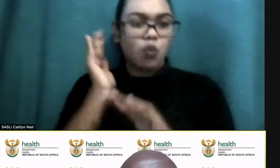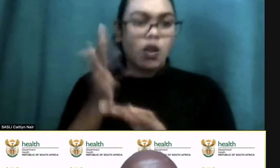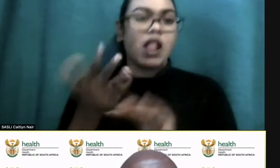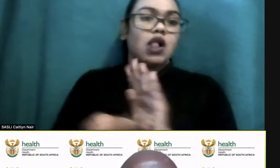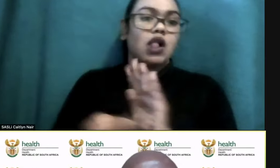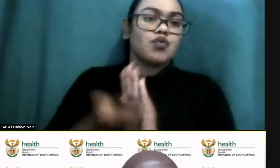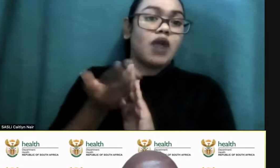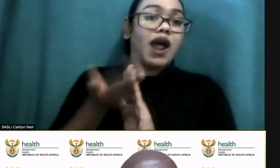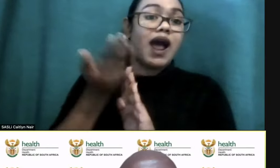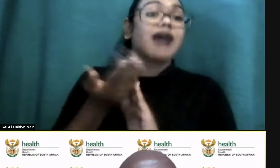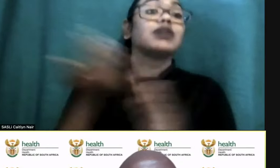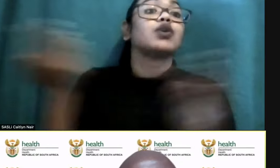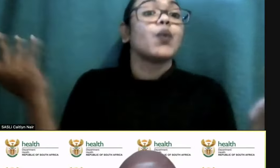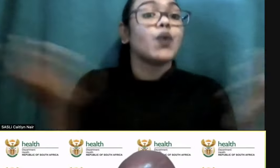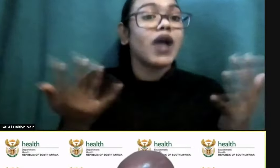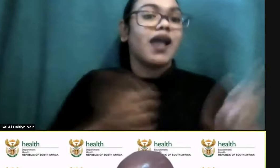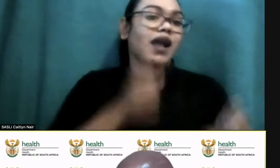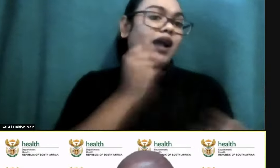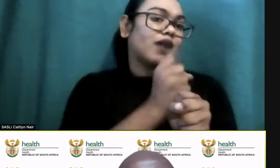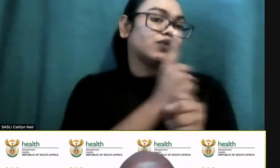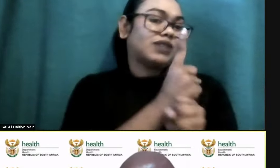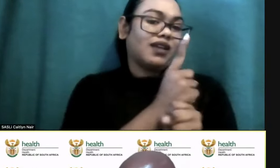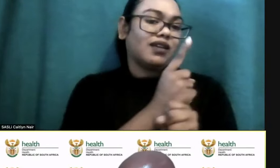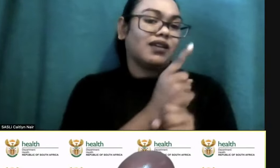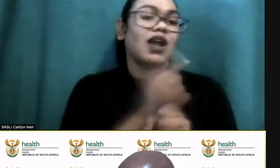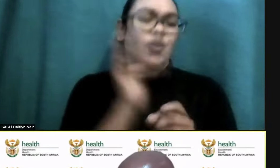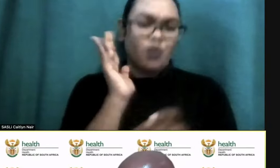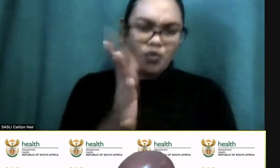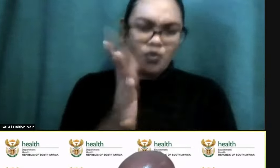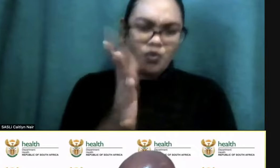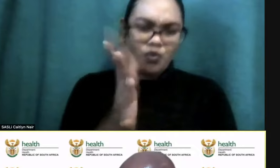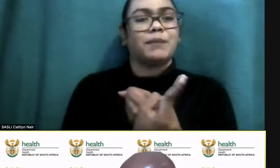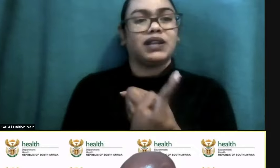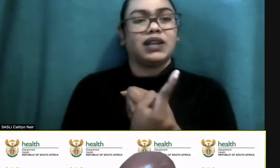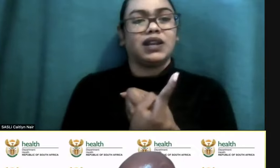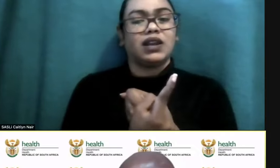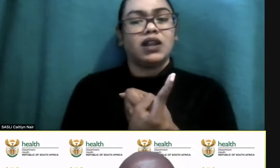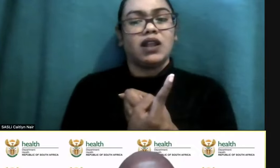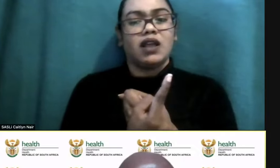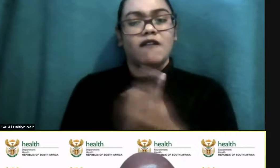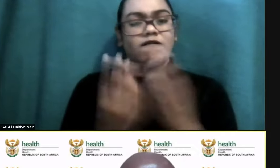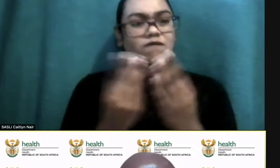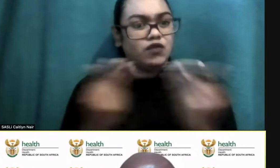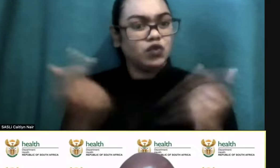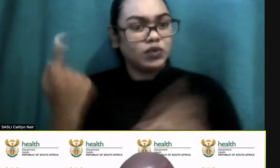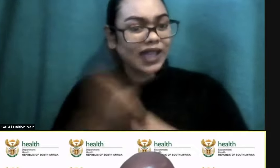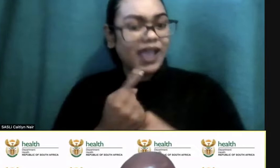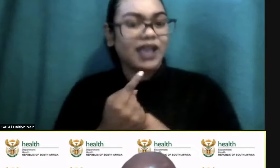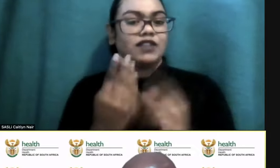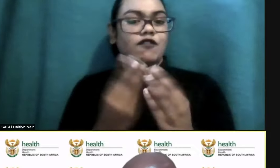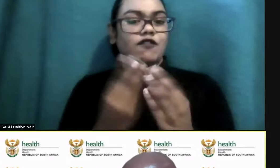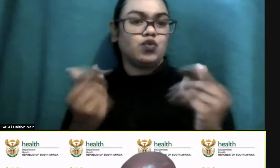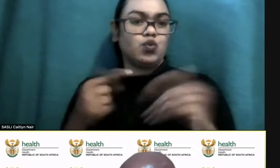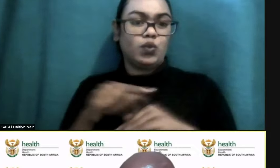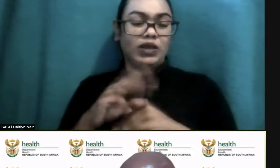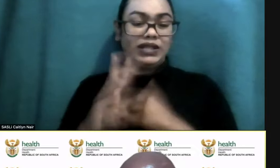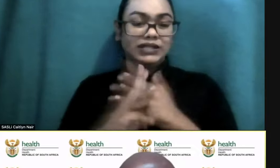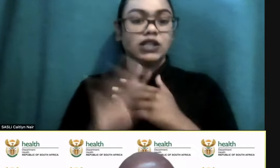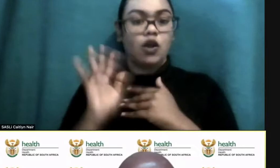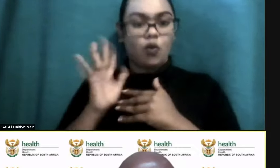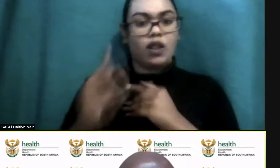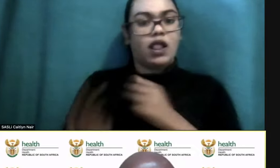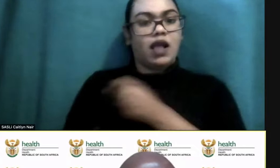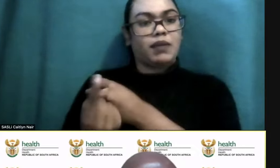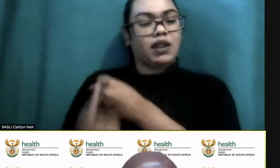be, happening. It's a matter of days and weeks before we see that. So it does present a major challenge in terms